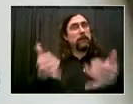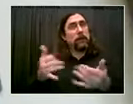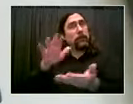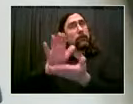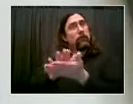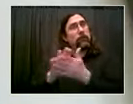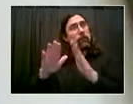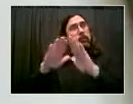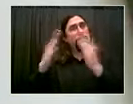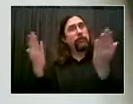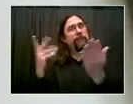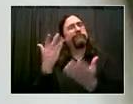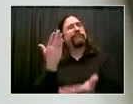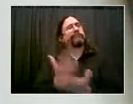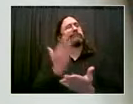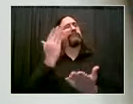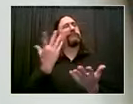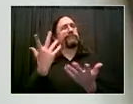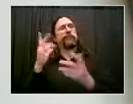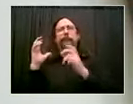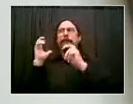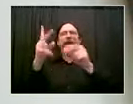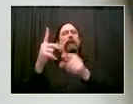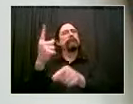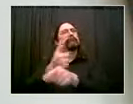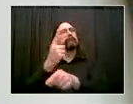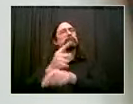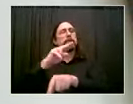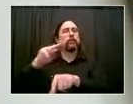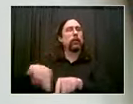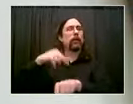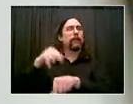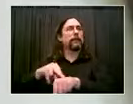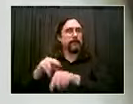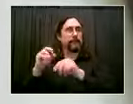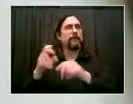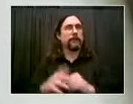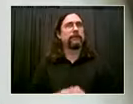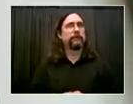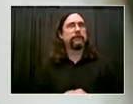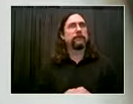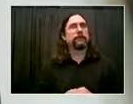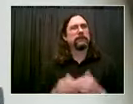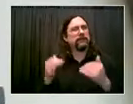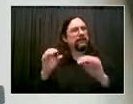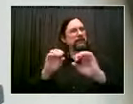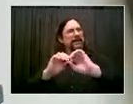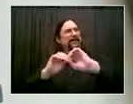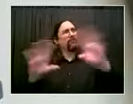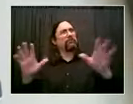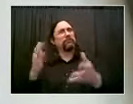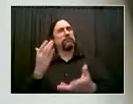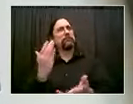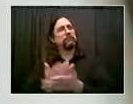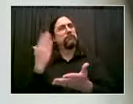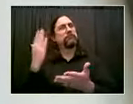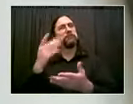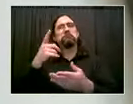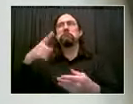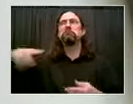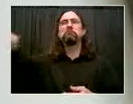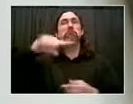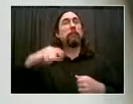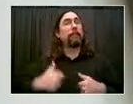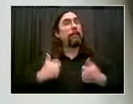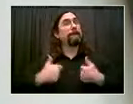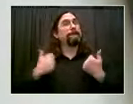huge indicator that we are returning back to a life that is more livable. We're returning